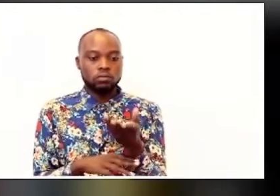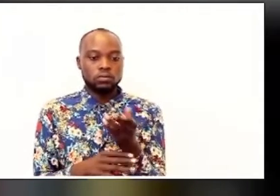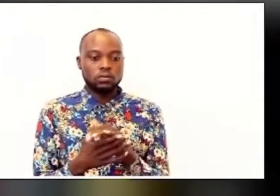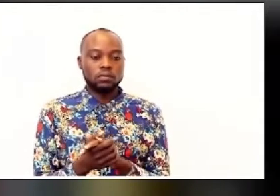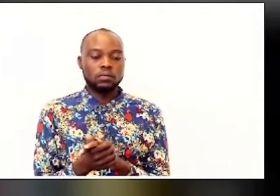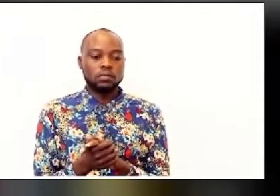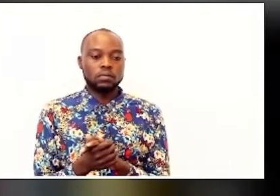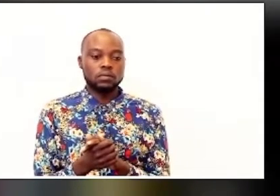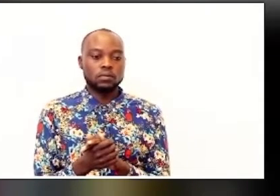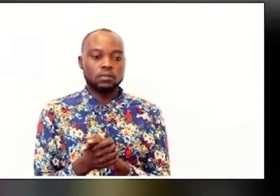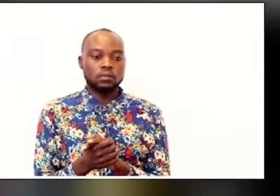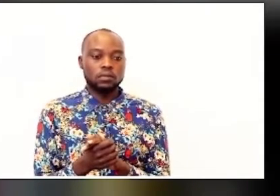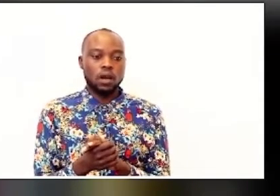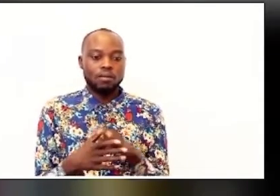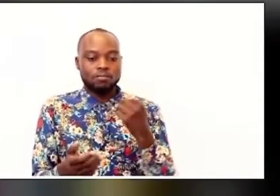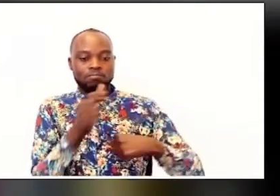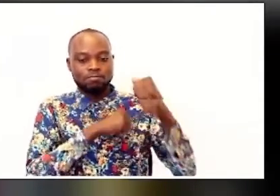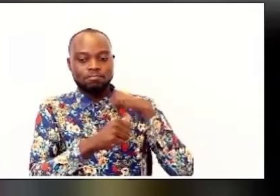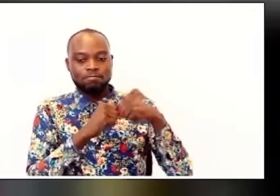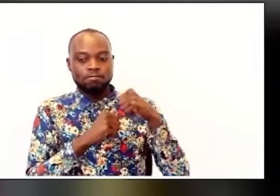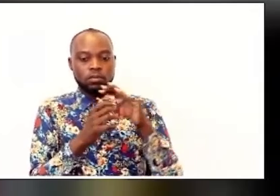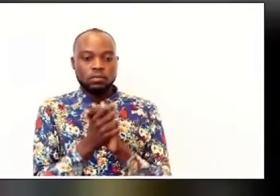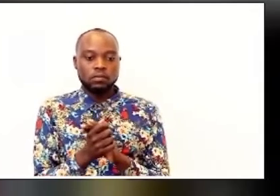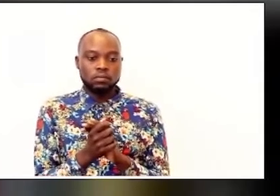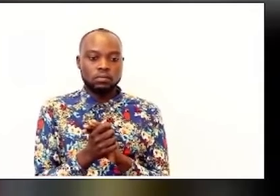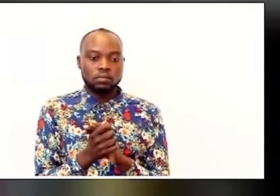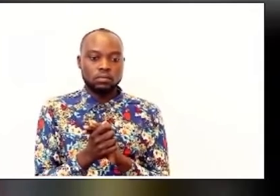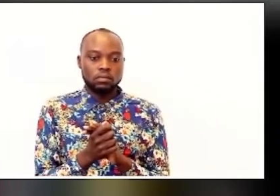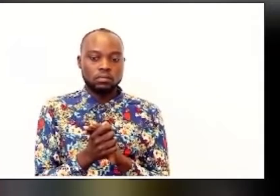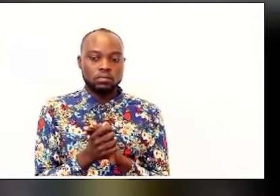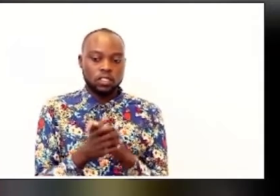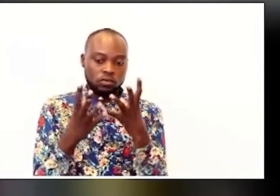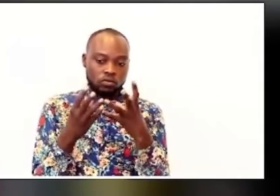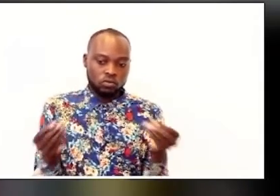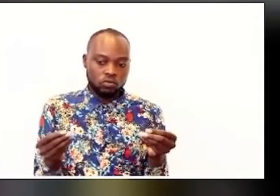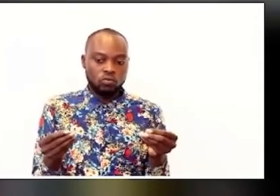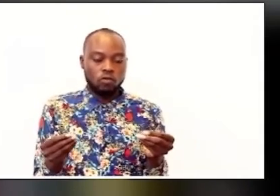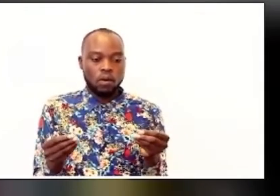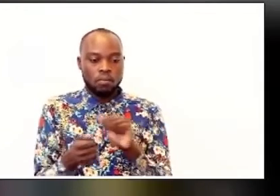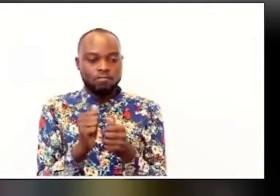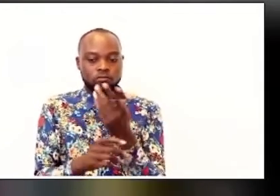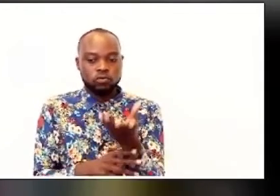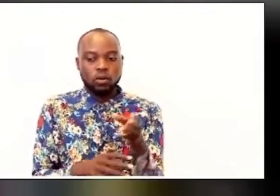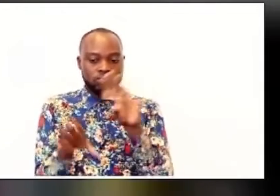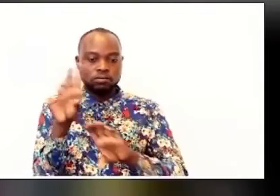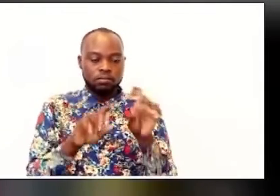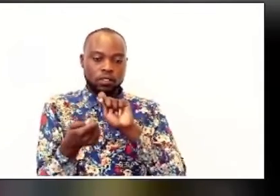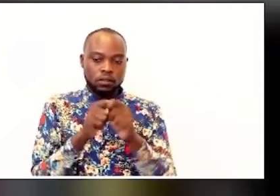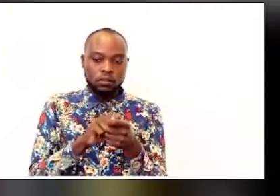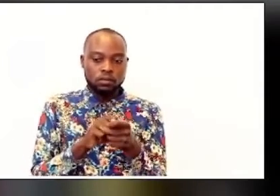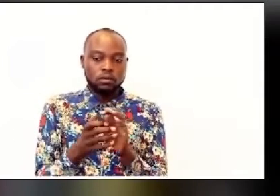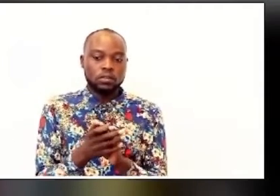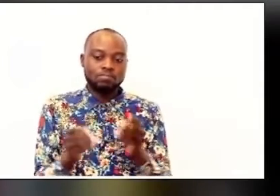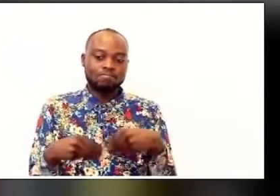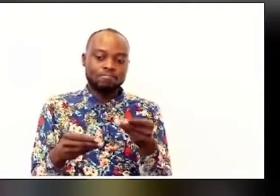green leader, where the historic polluter would face the problem of climate change effectively provide the finance,